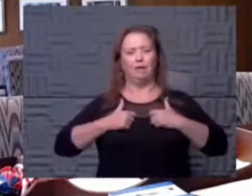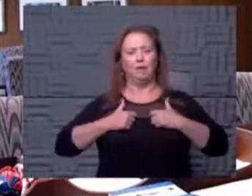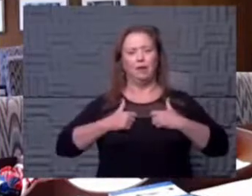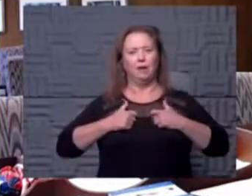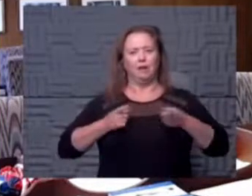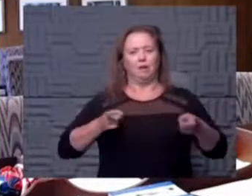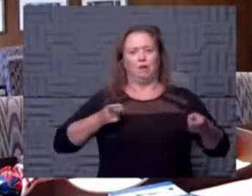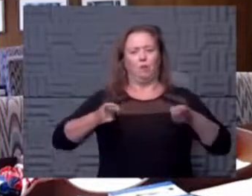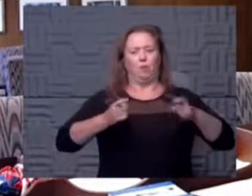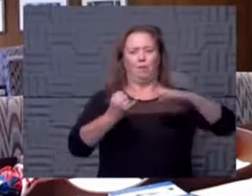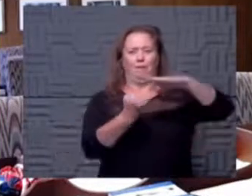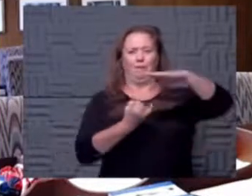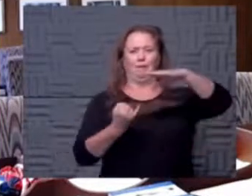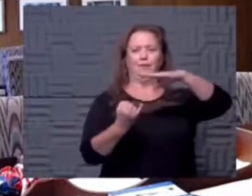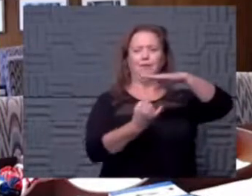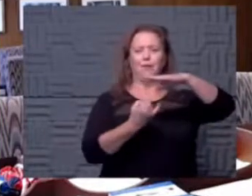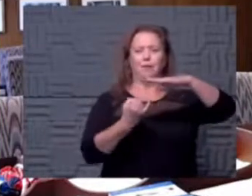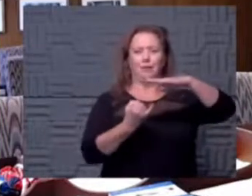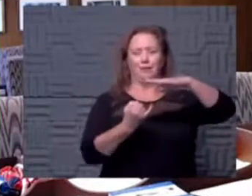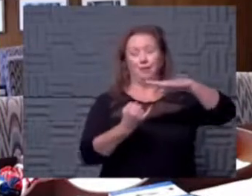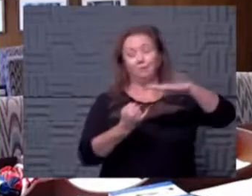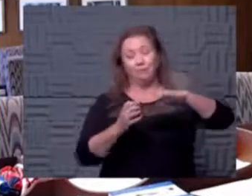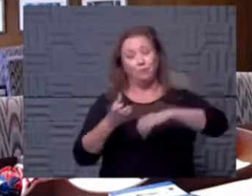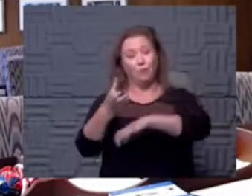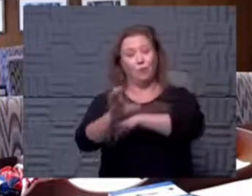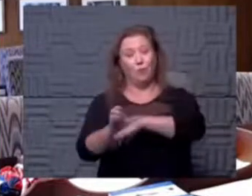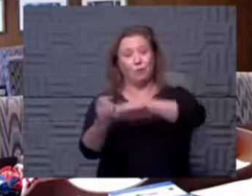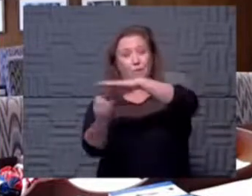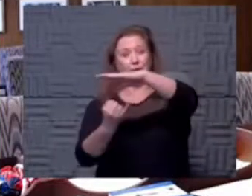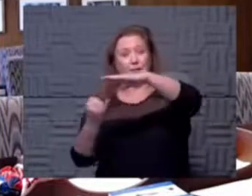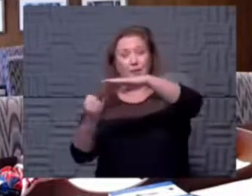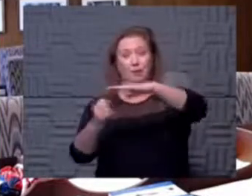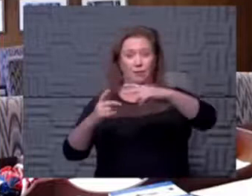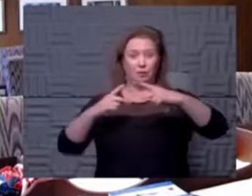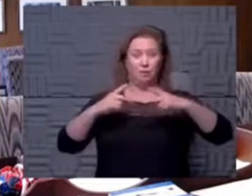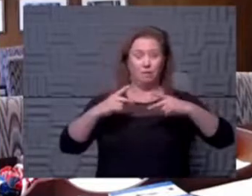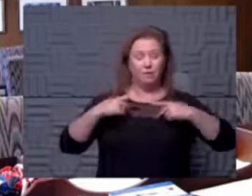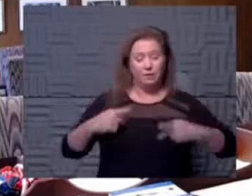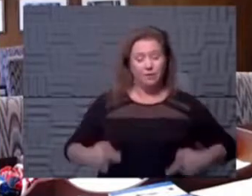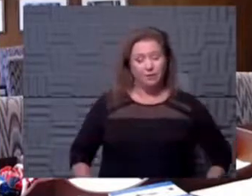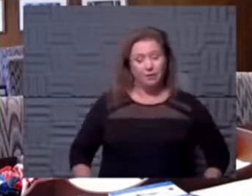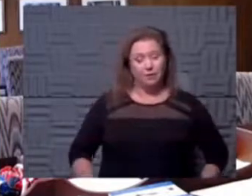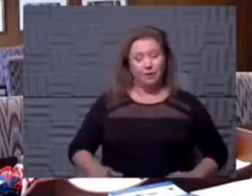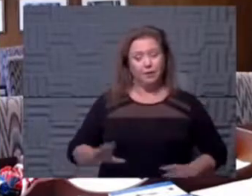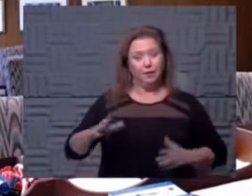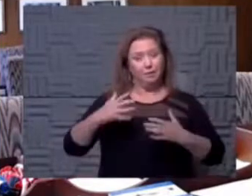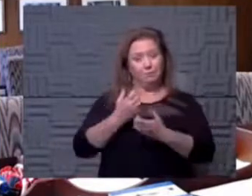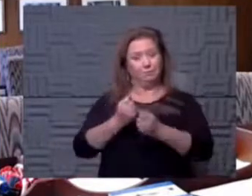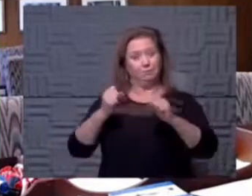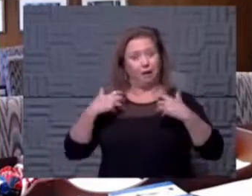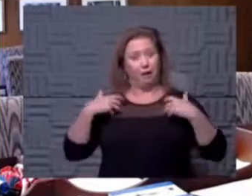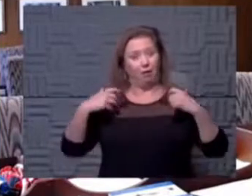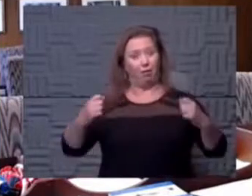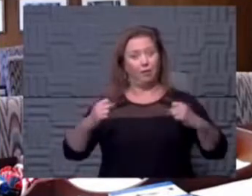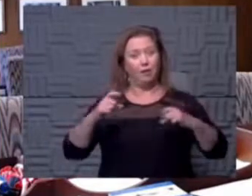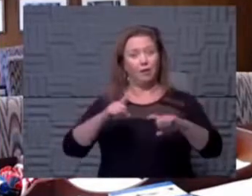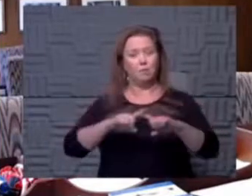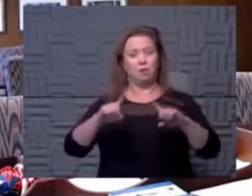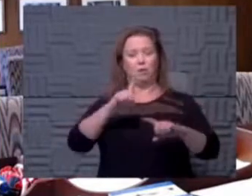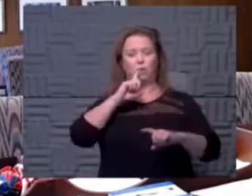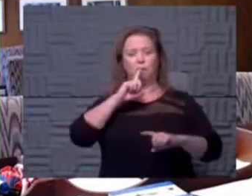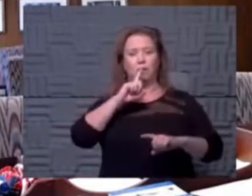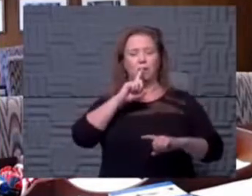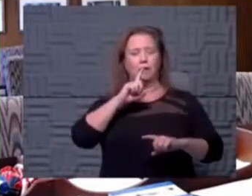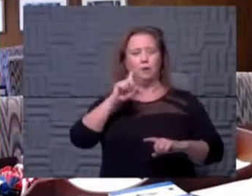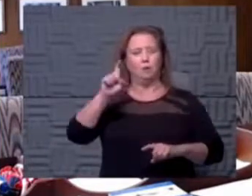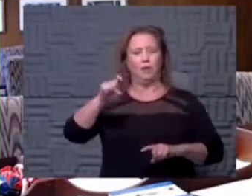with isolation. They're being isolated. So we're keeping them physically well, but I think we really need to look